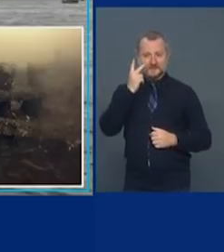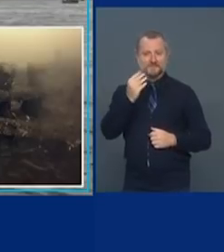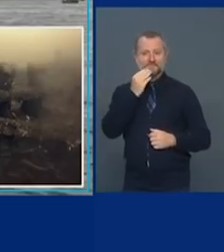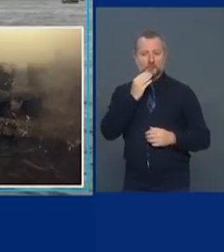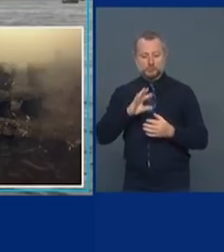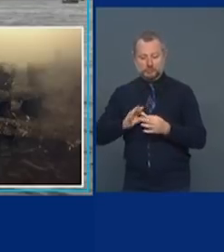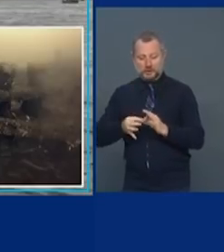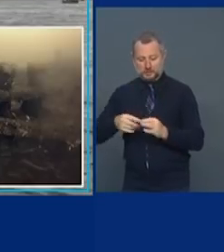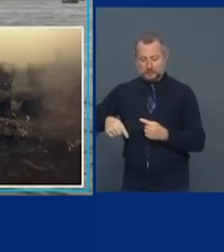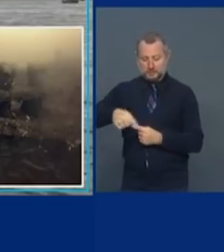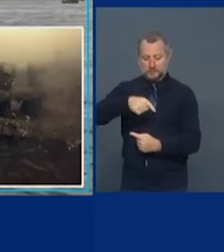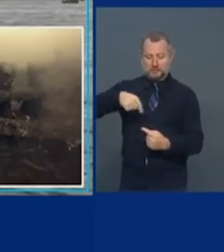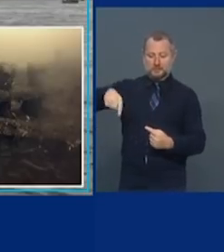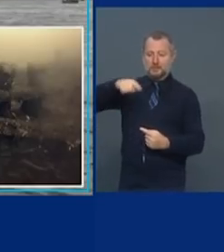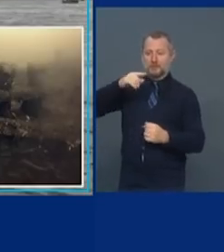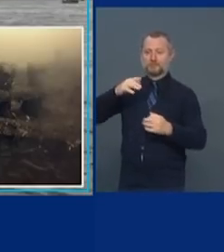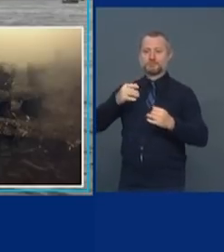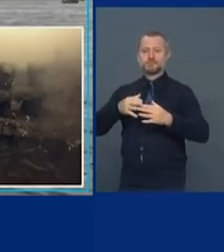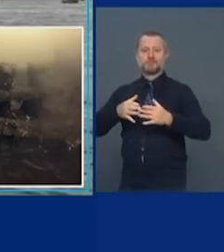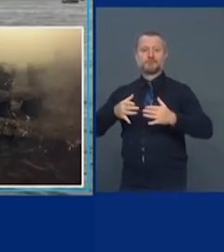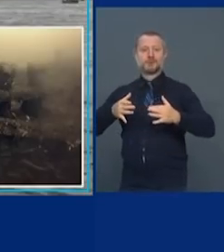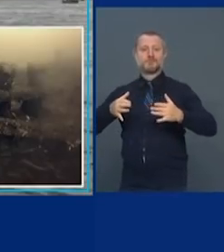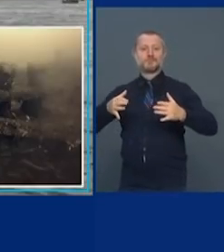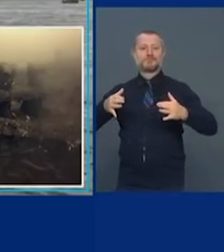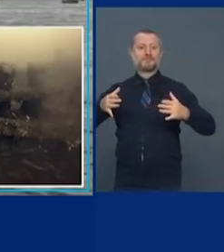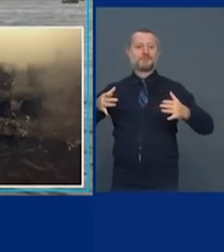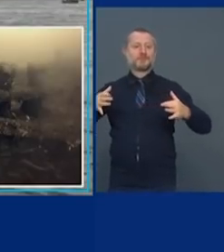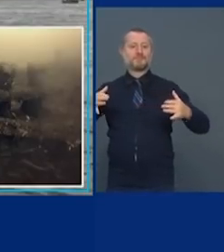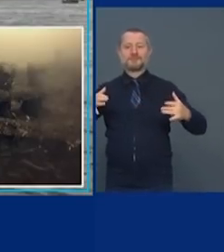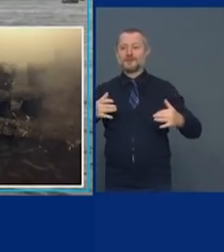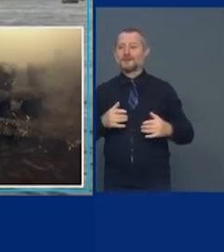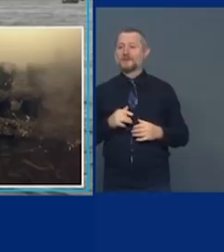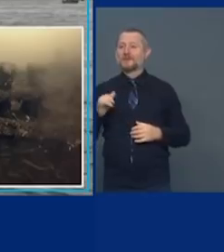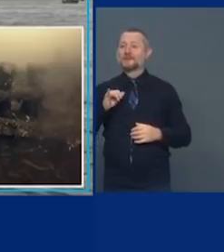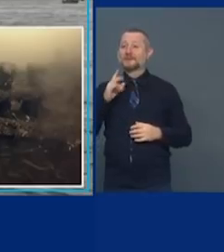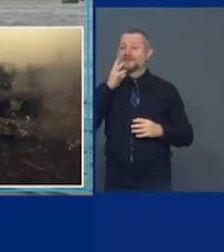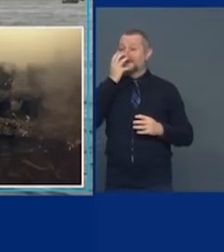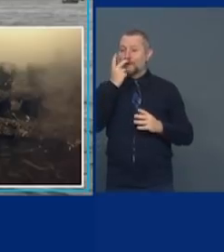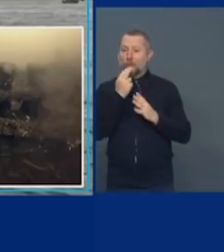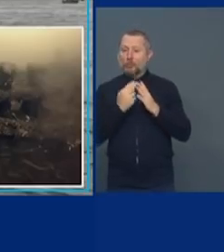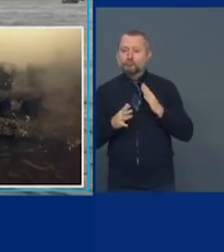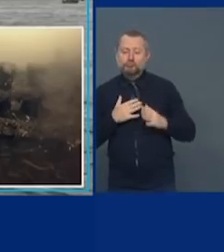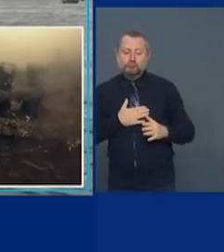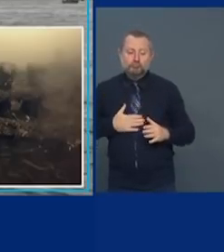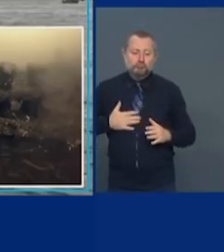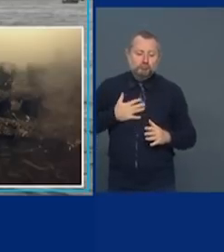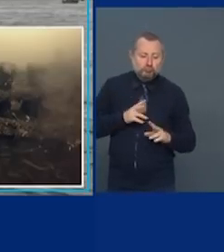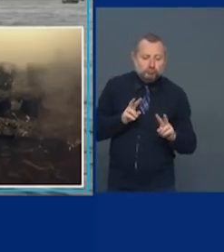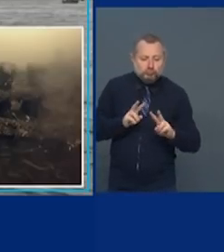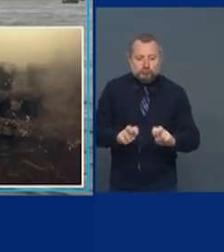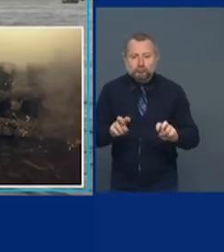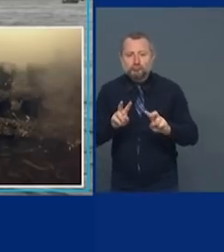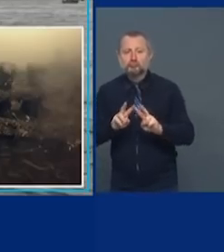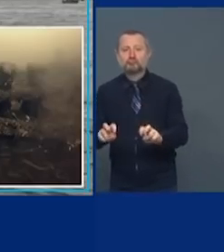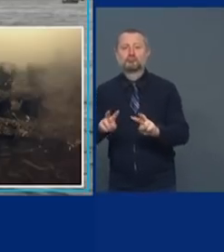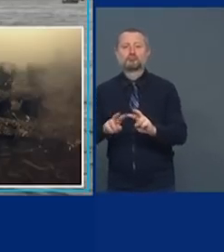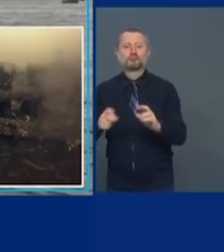course, diving, which has been a very popular economic activity for years in this